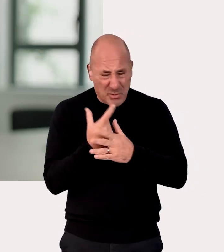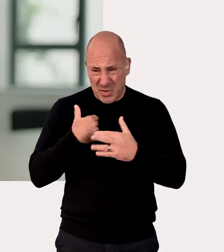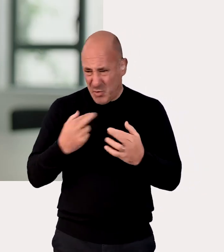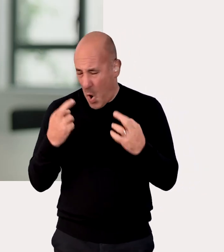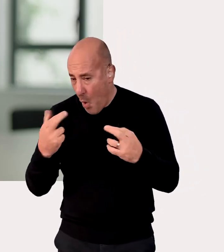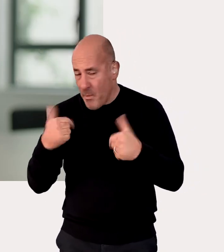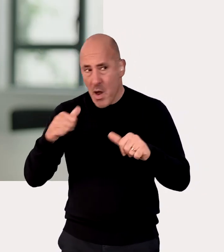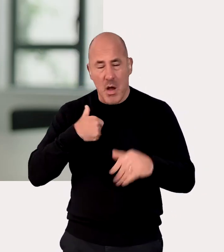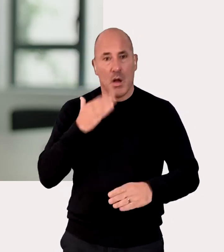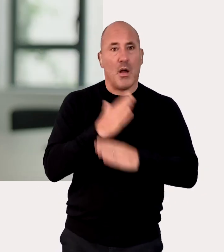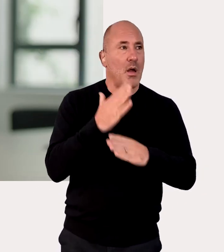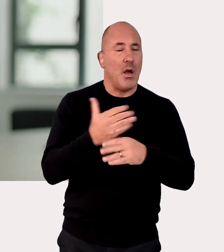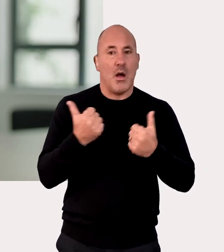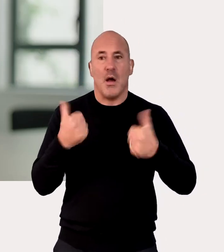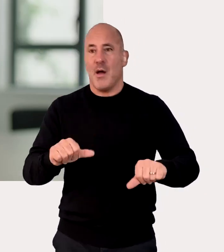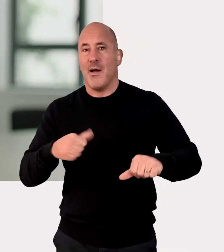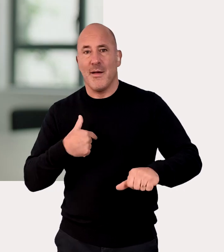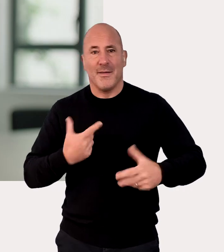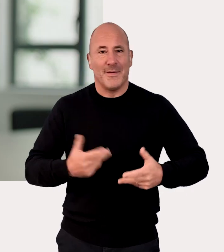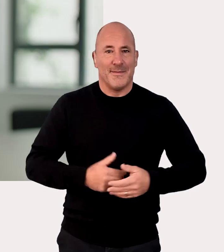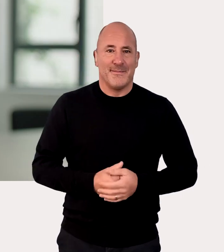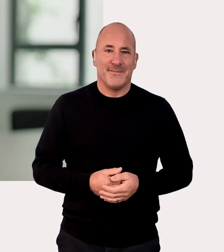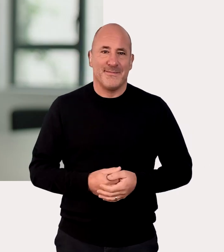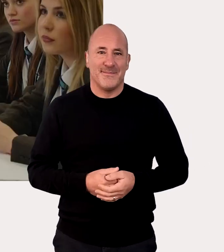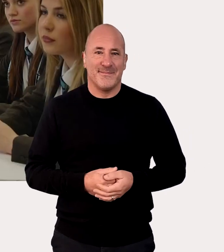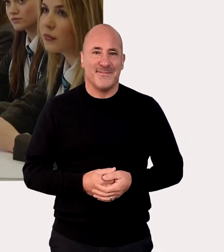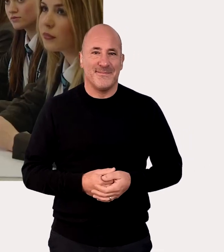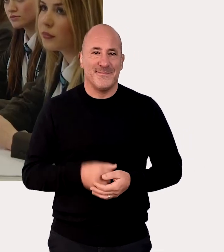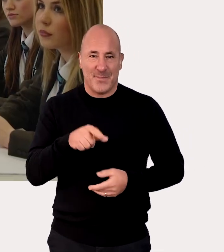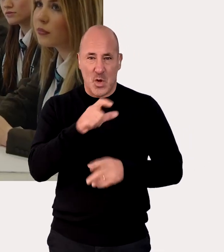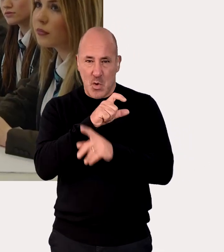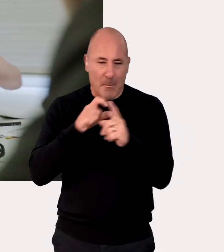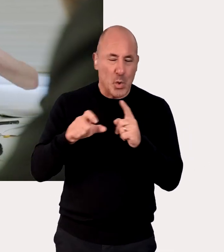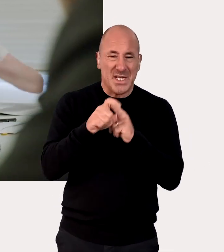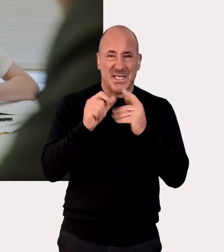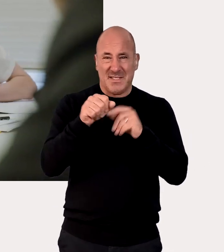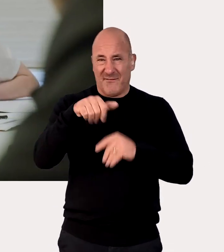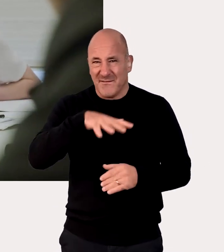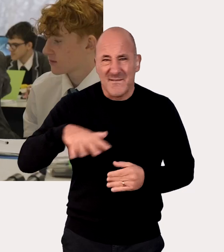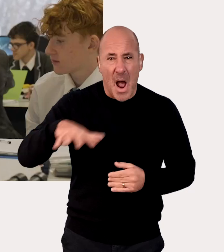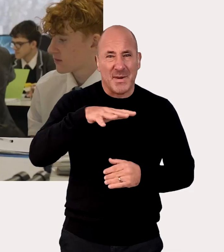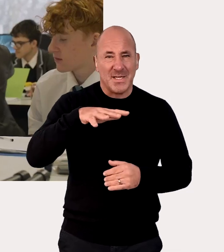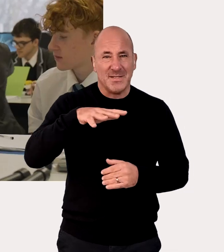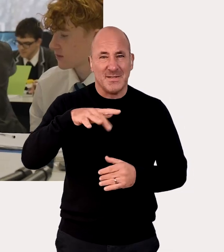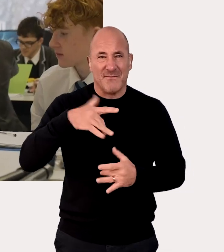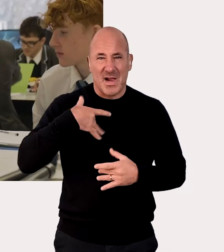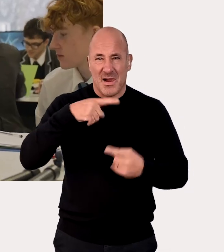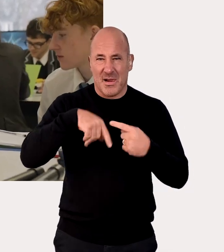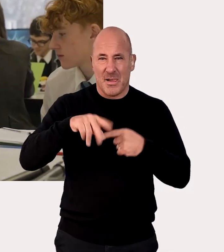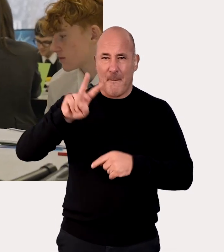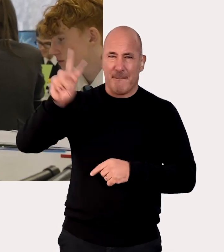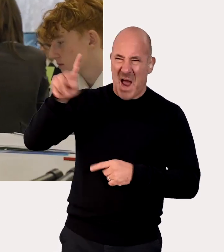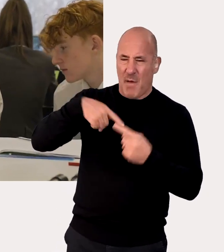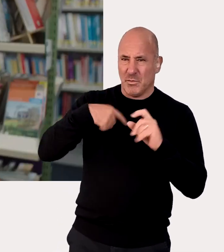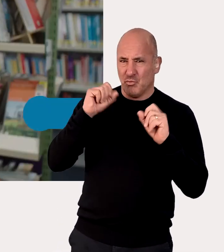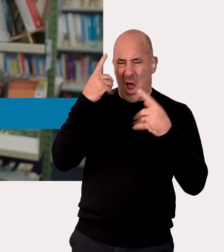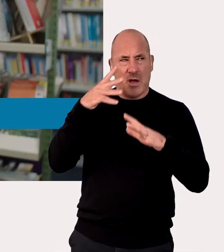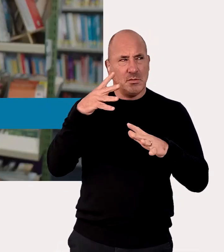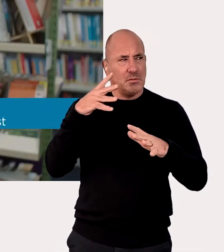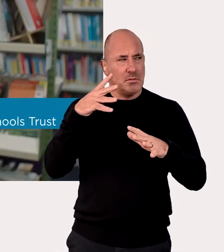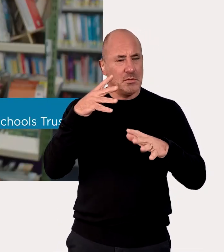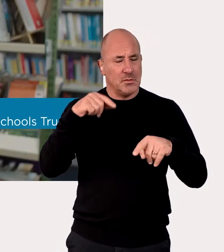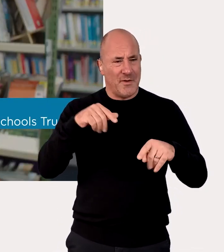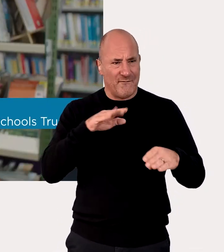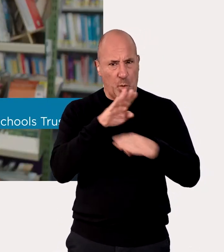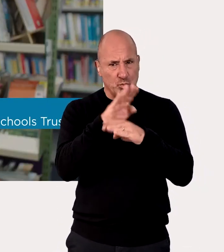class communities, desperately need opportunities and hope. Within the community, within families, I think it now is